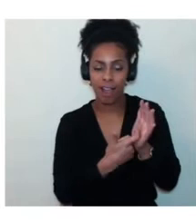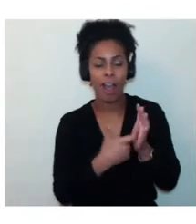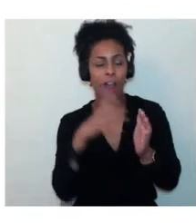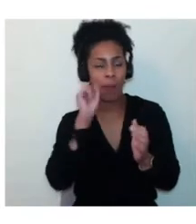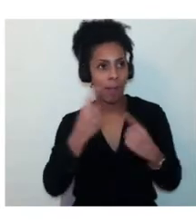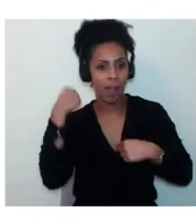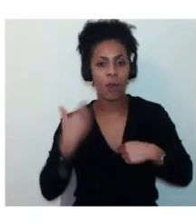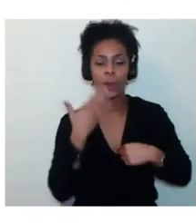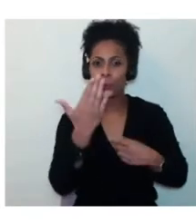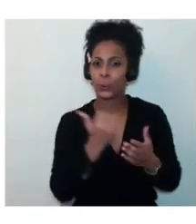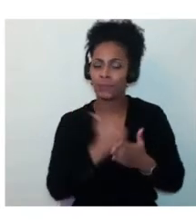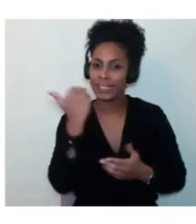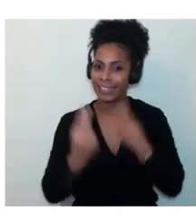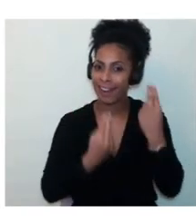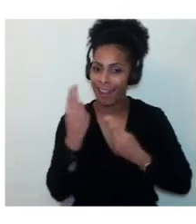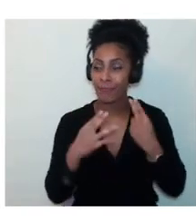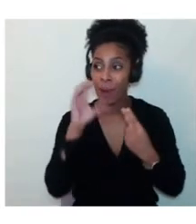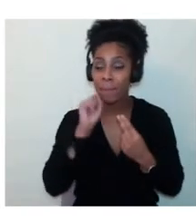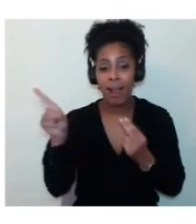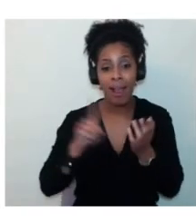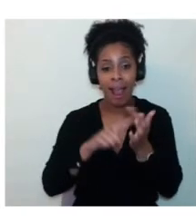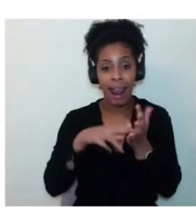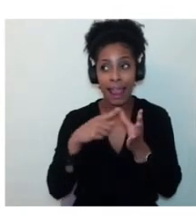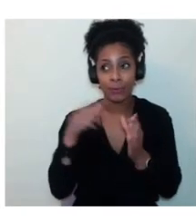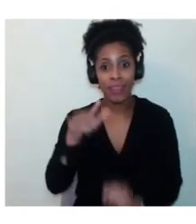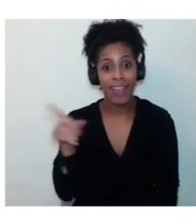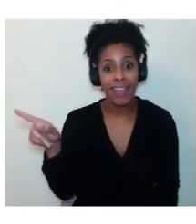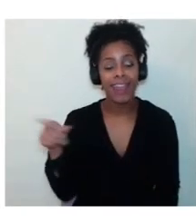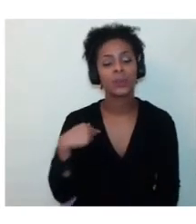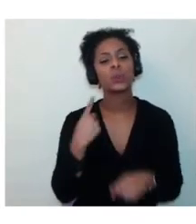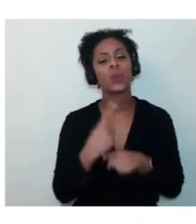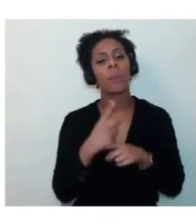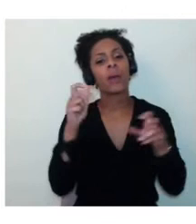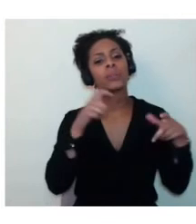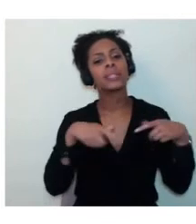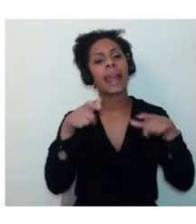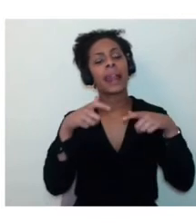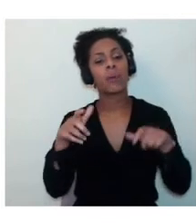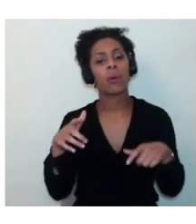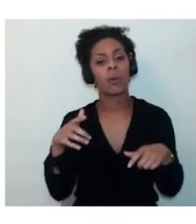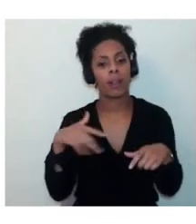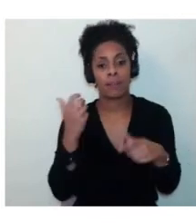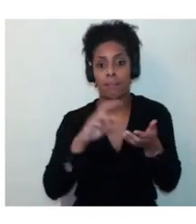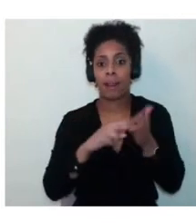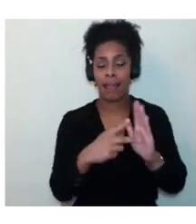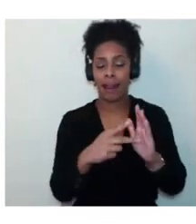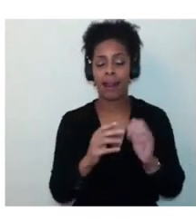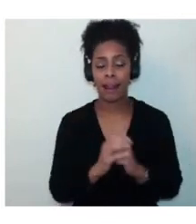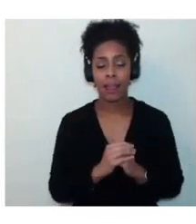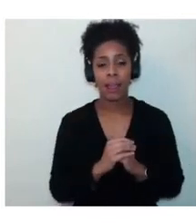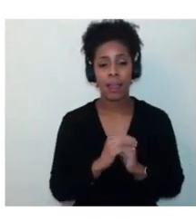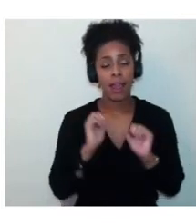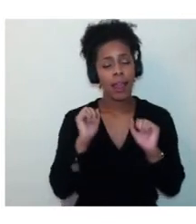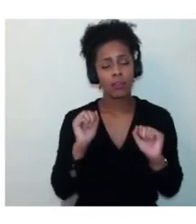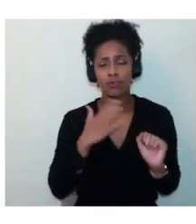Leena was at, where they talked about the sustainable living plan, and I really admired the simplicity of the purpose at Unilever.